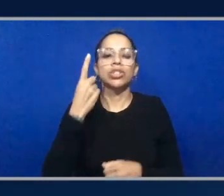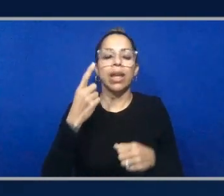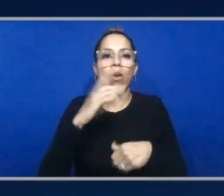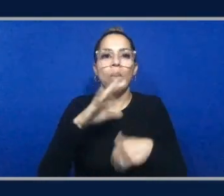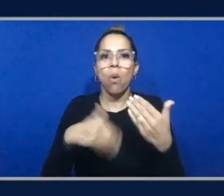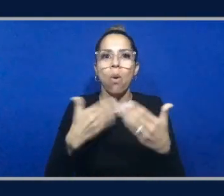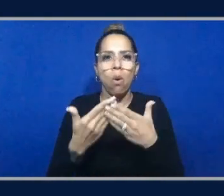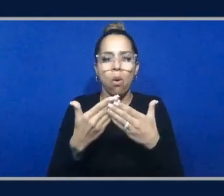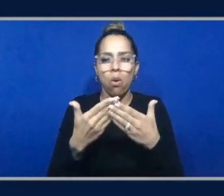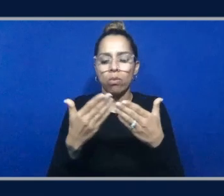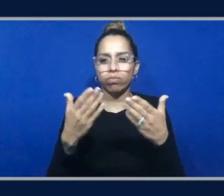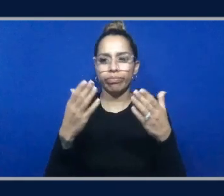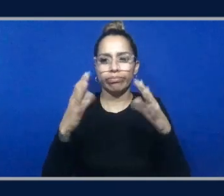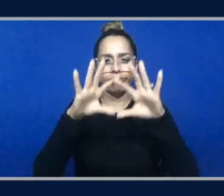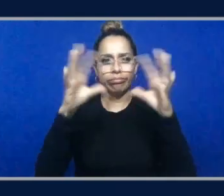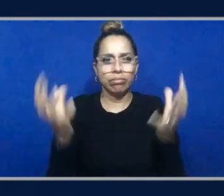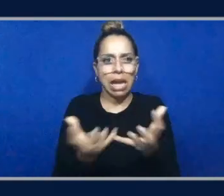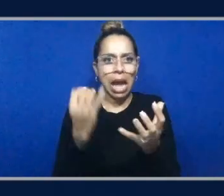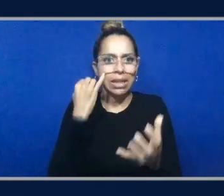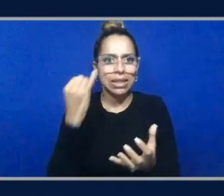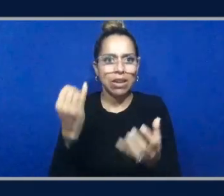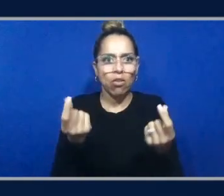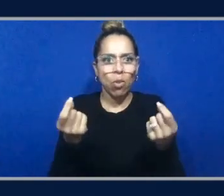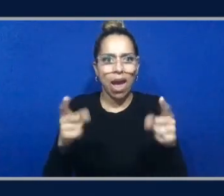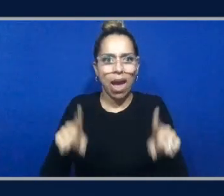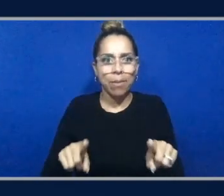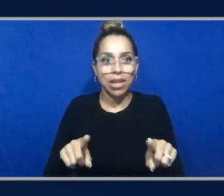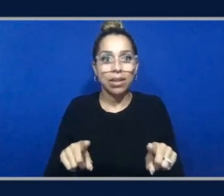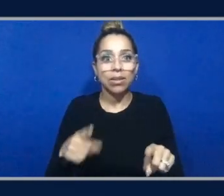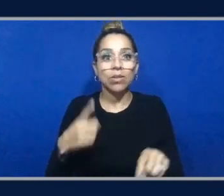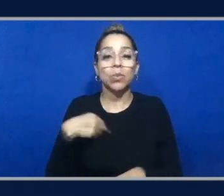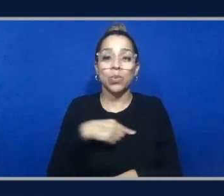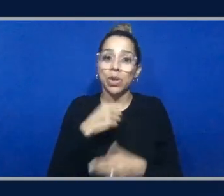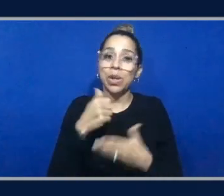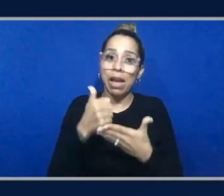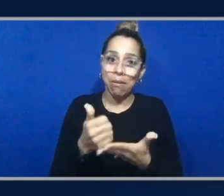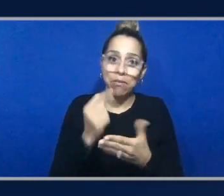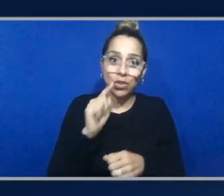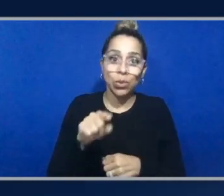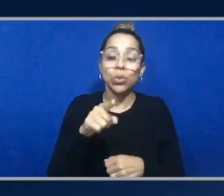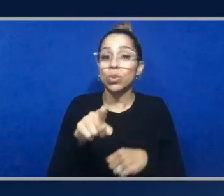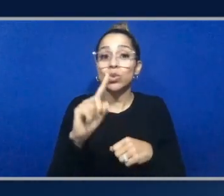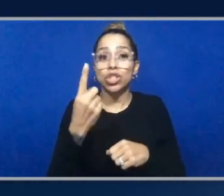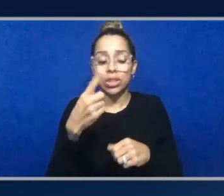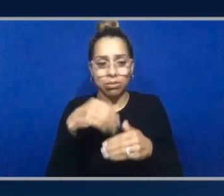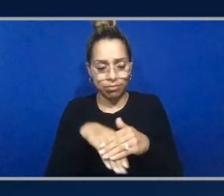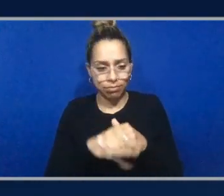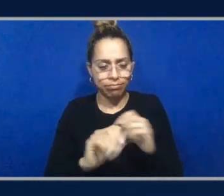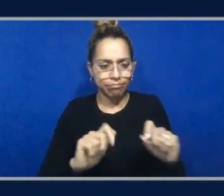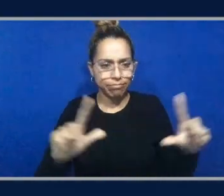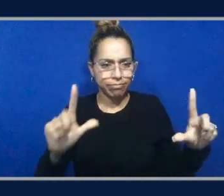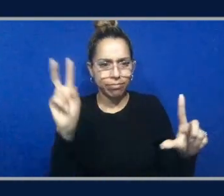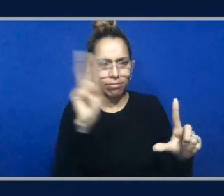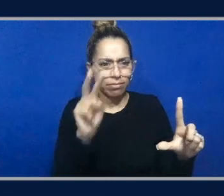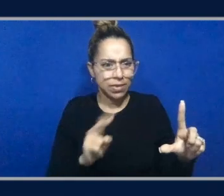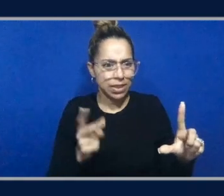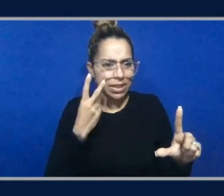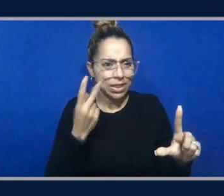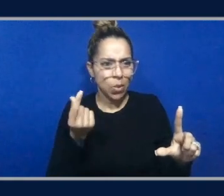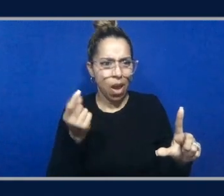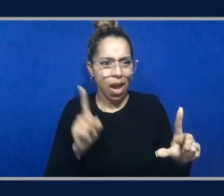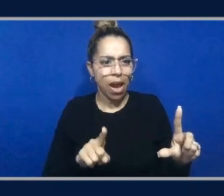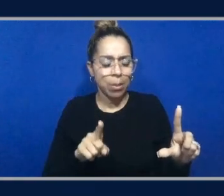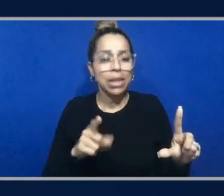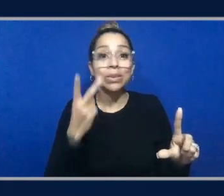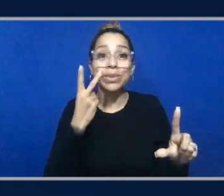behalf. So you just need to go in there, see what happened, learn from the summary that we curate for you, and